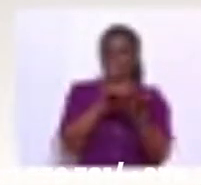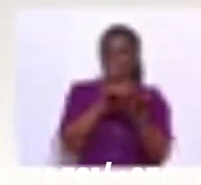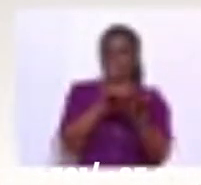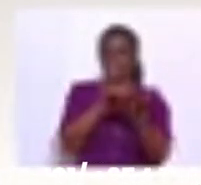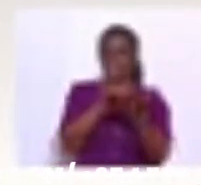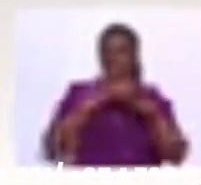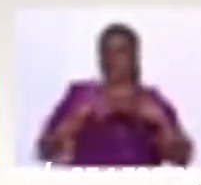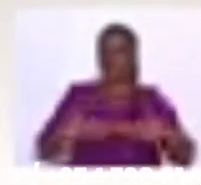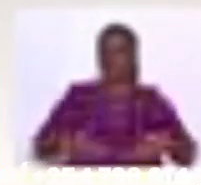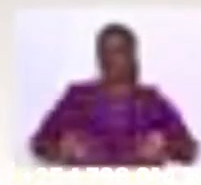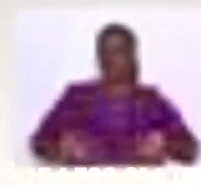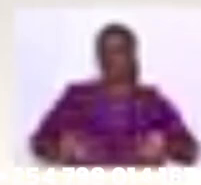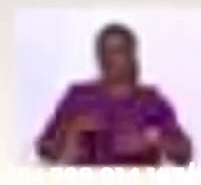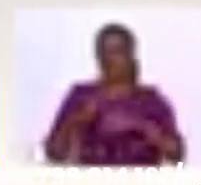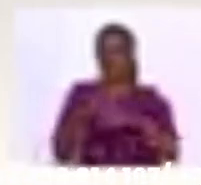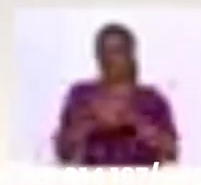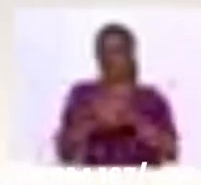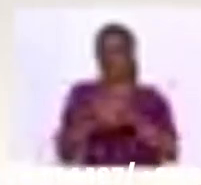cancer.